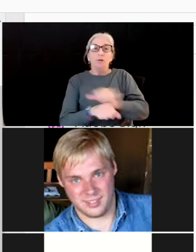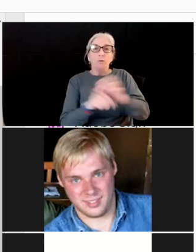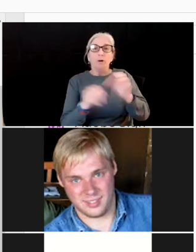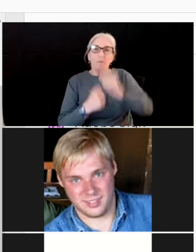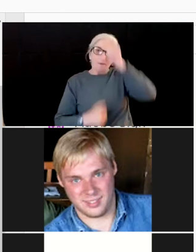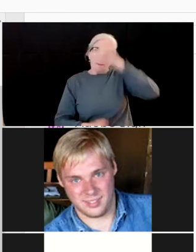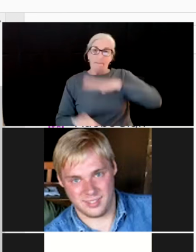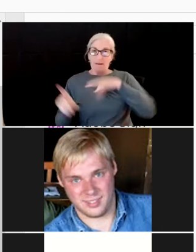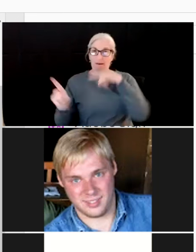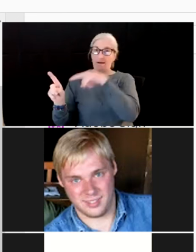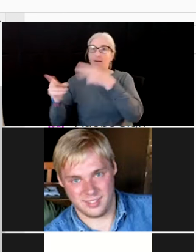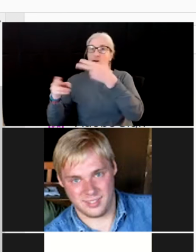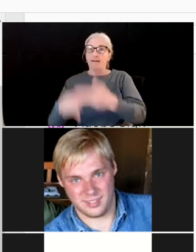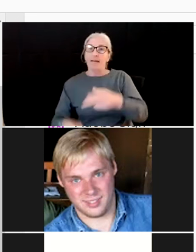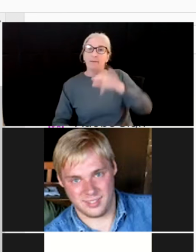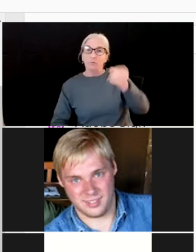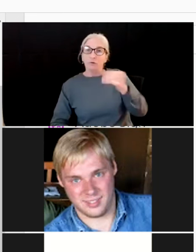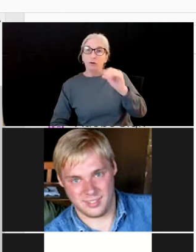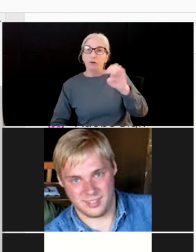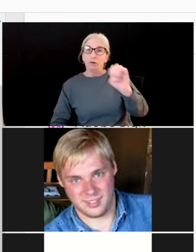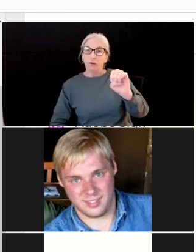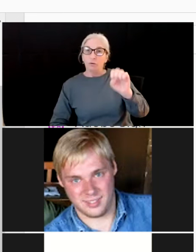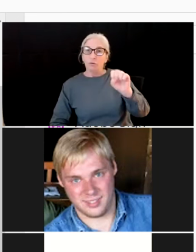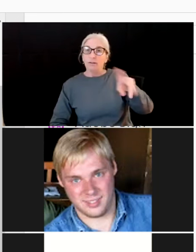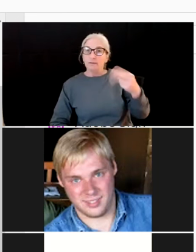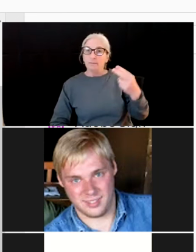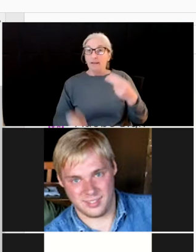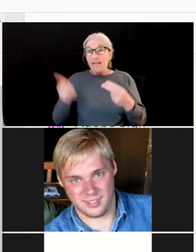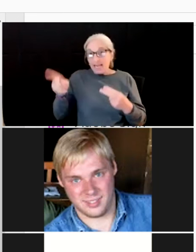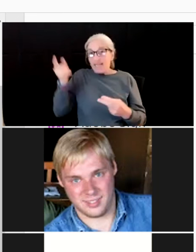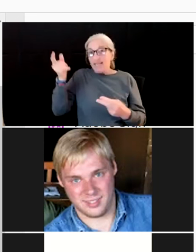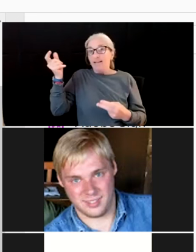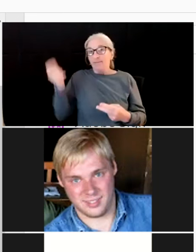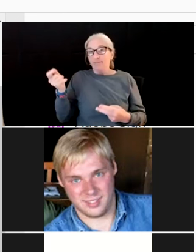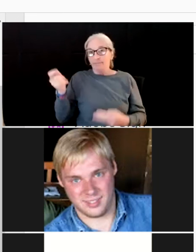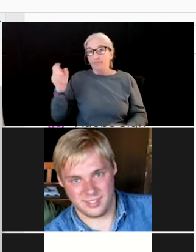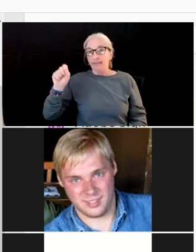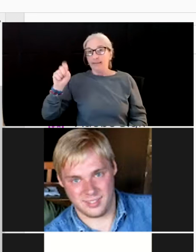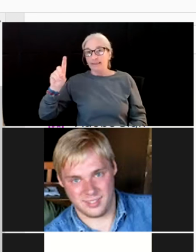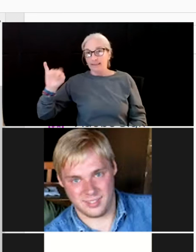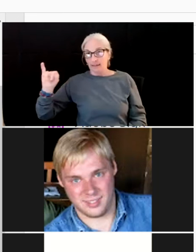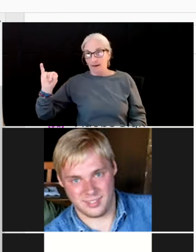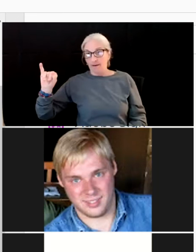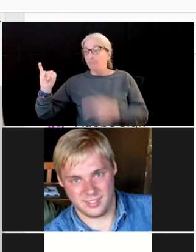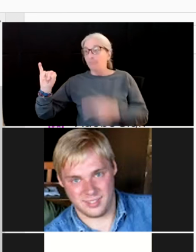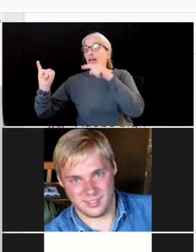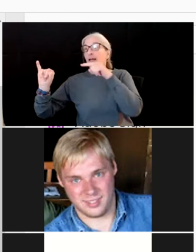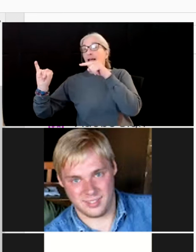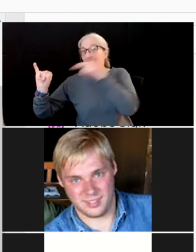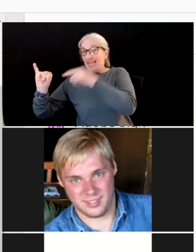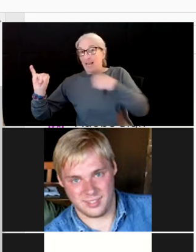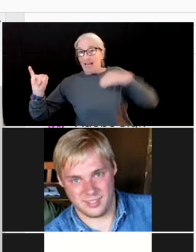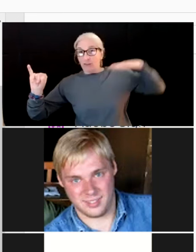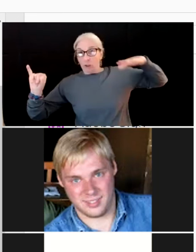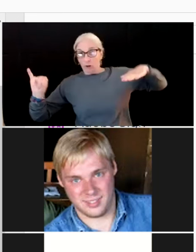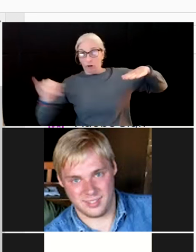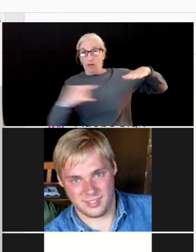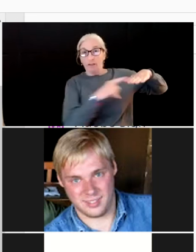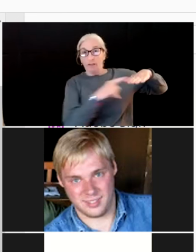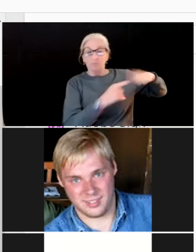he's receiving SSDI benefits. He has a child with special needs. Let's say the child has